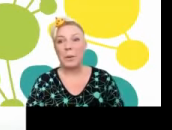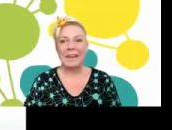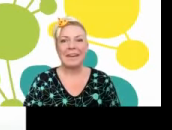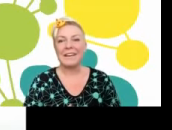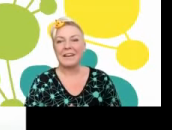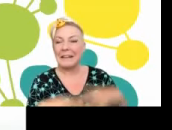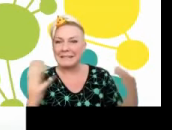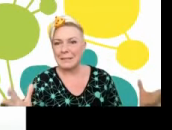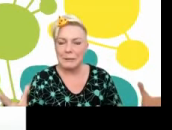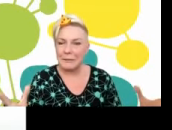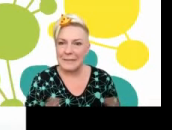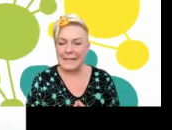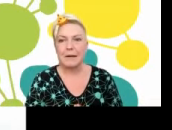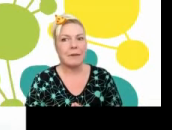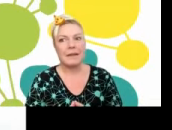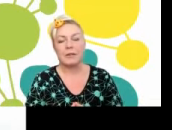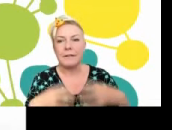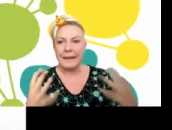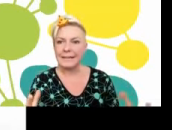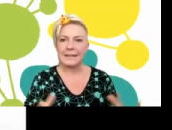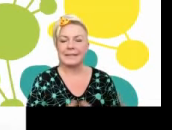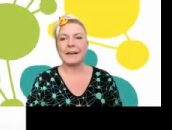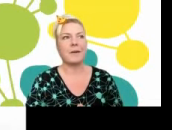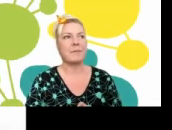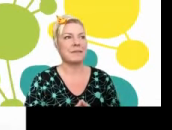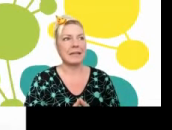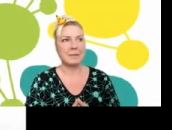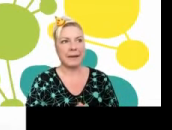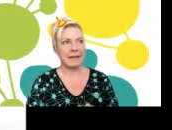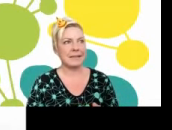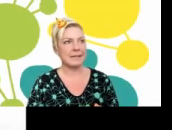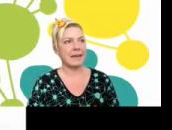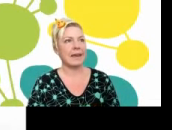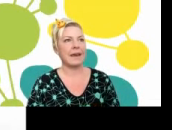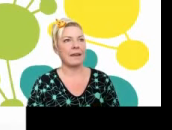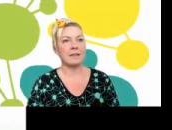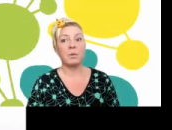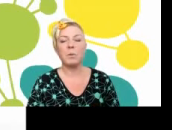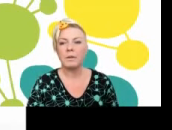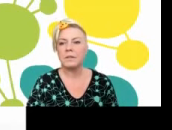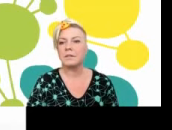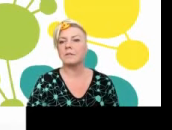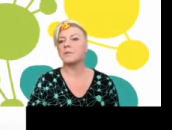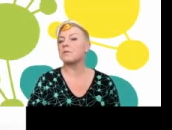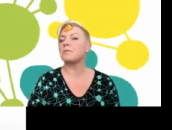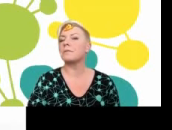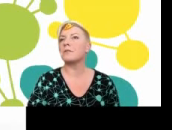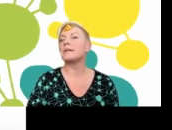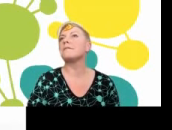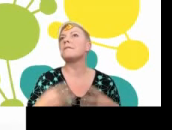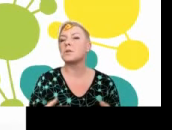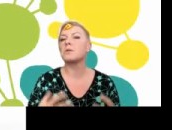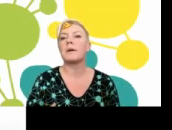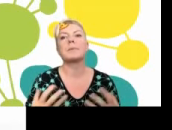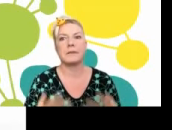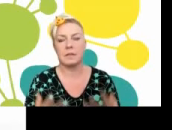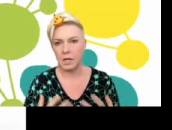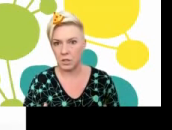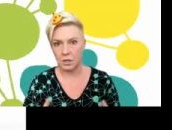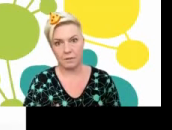so we collected a lot of data, we created this database, and we wanted to sort of create a